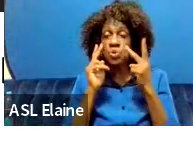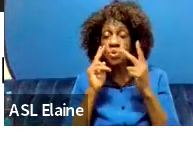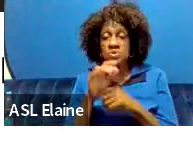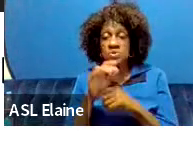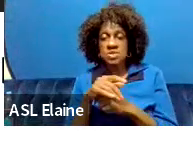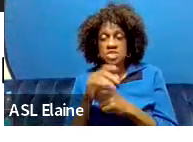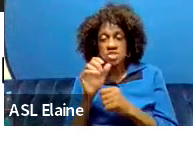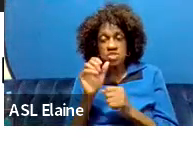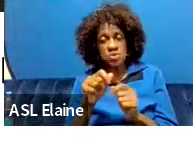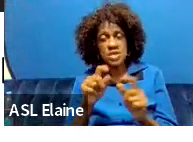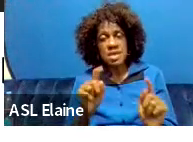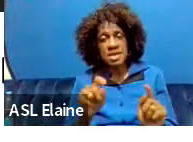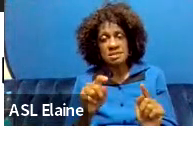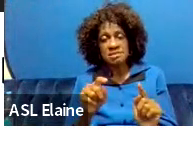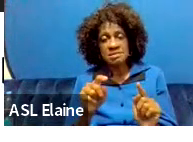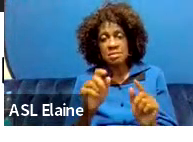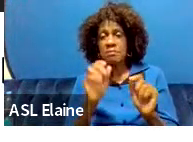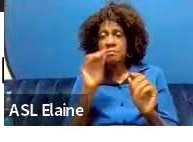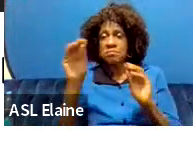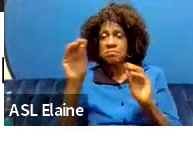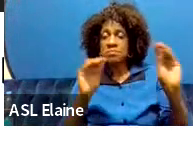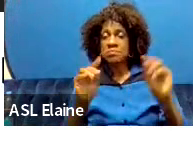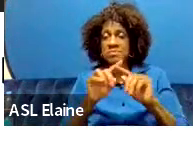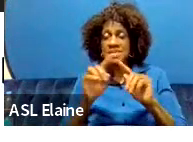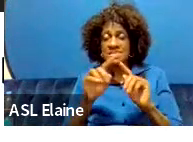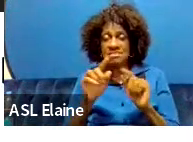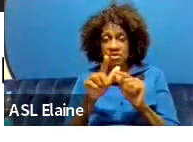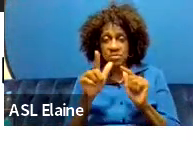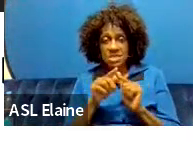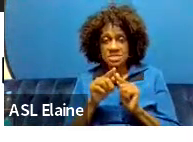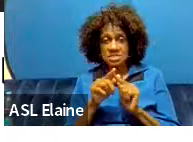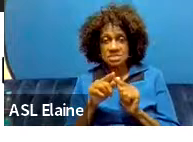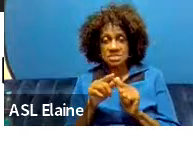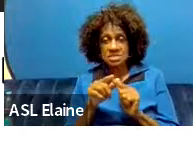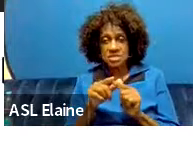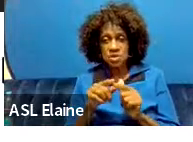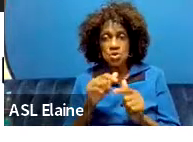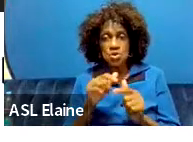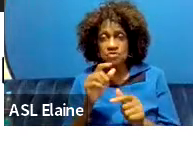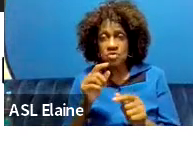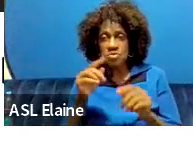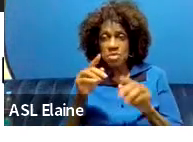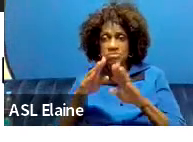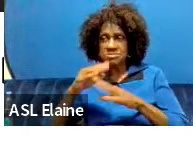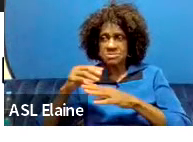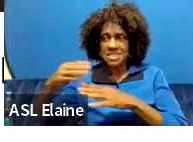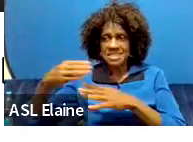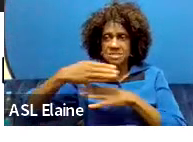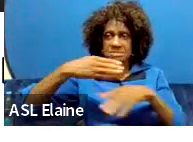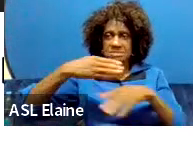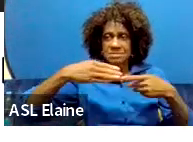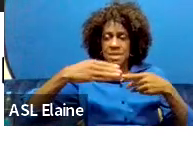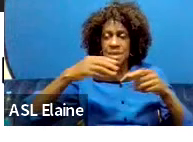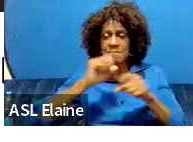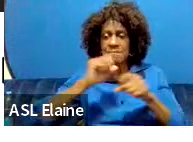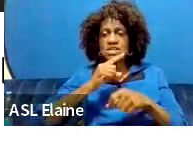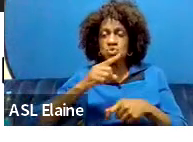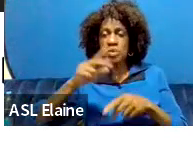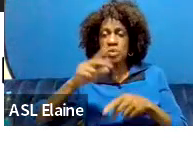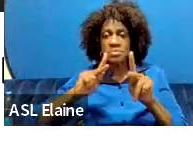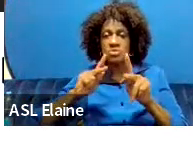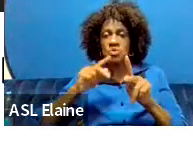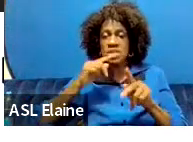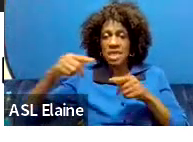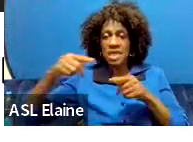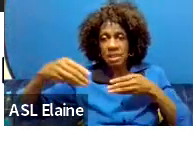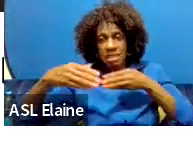can be placing them in locations that you start needing to worry about protruding object requirements. You need to make sure that people are not